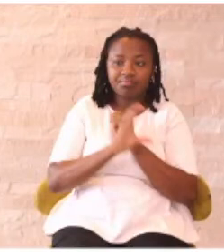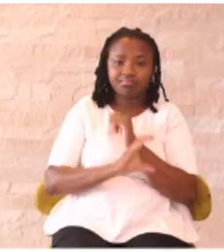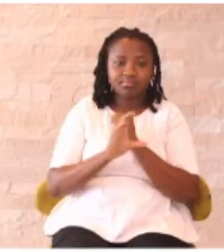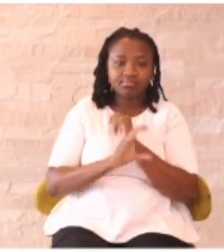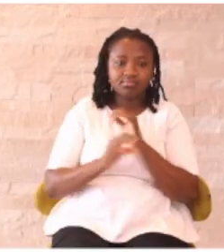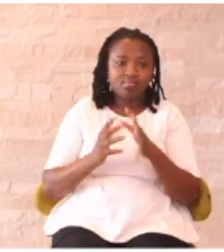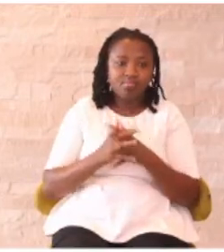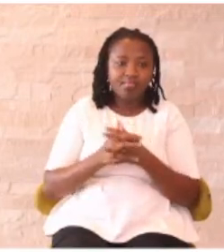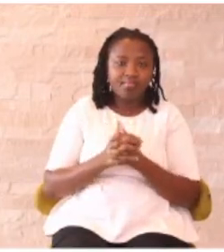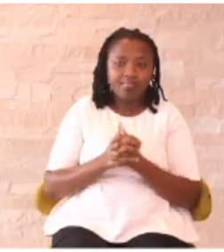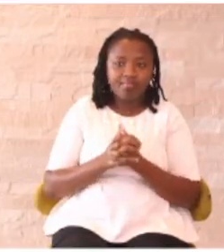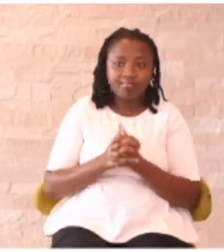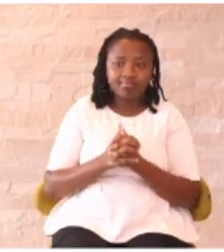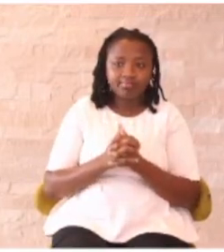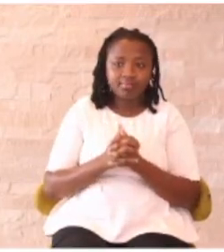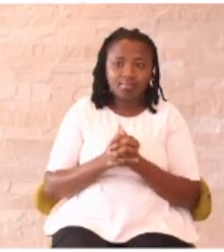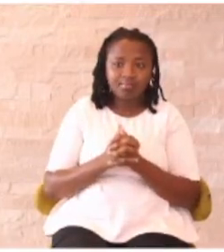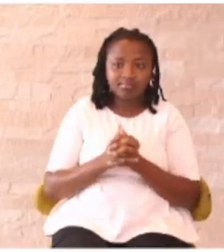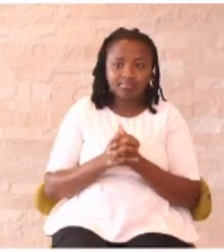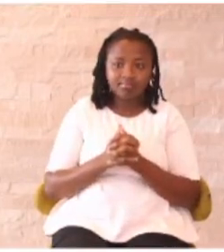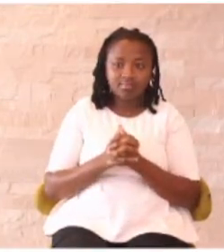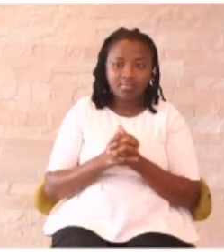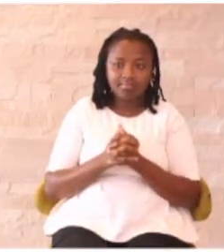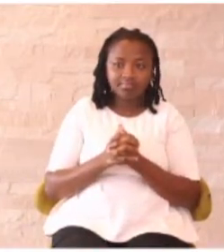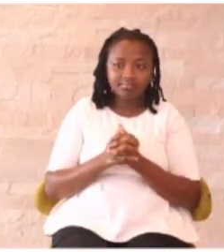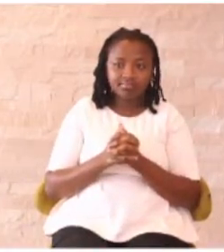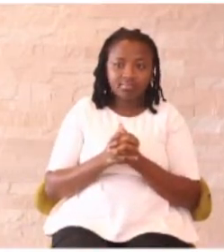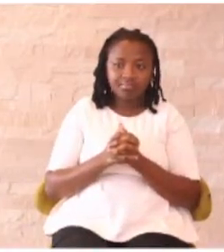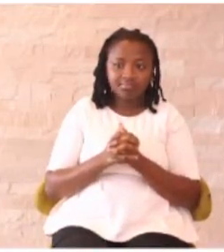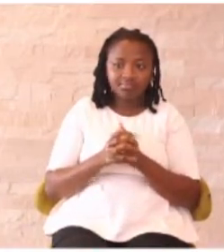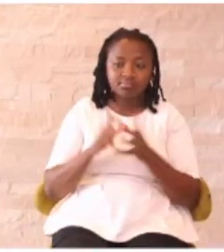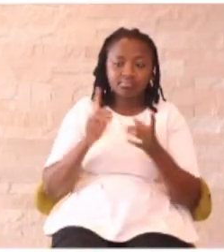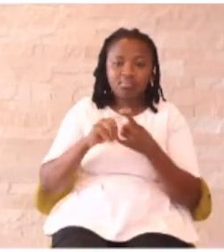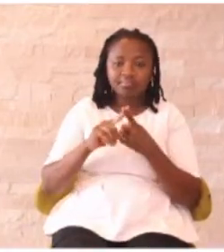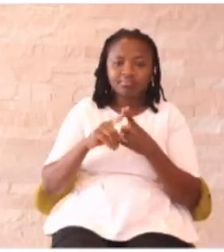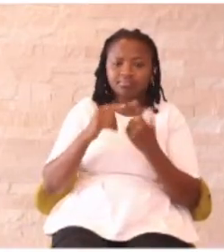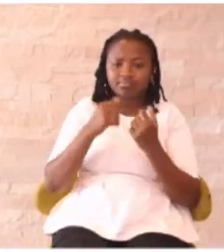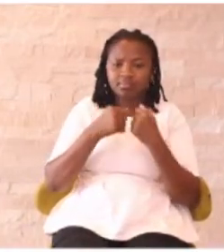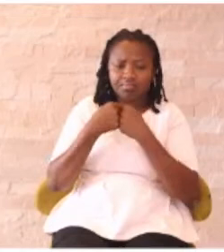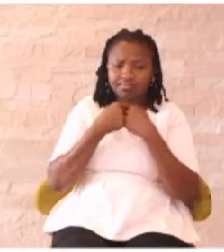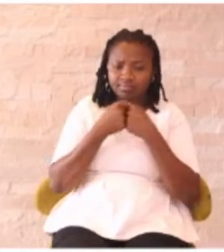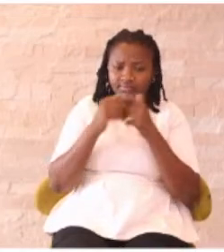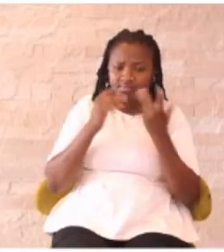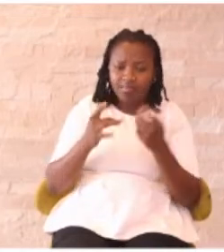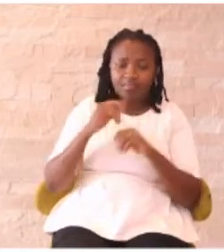from, high inflation, political differences.